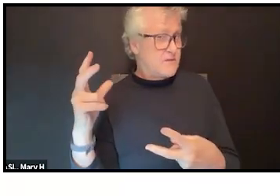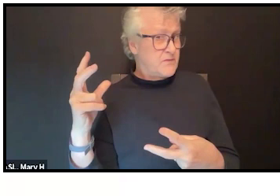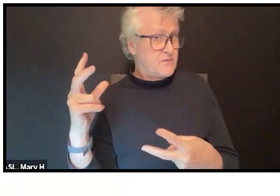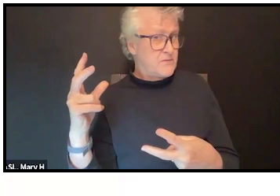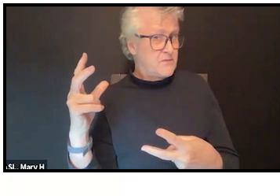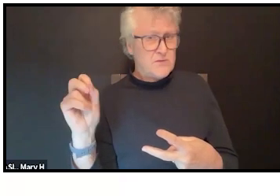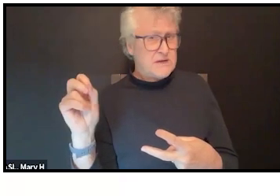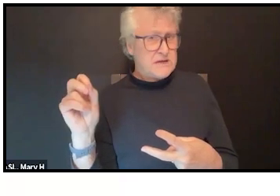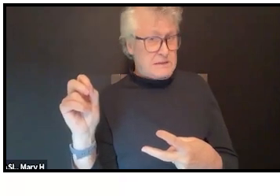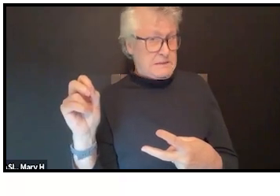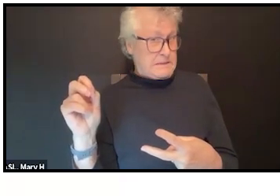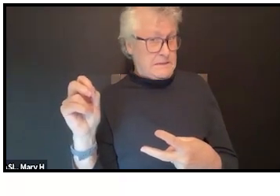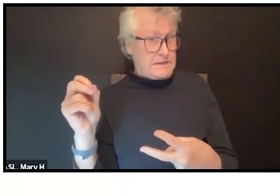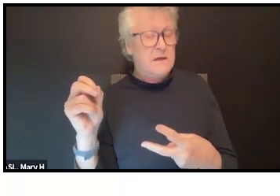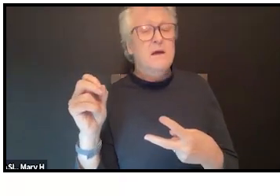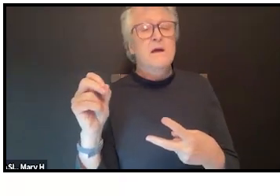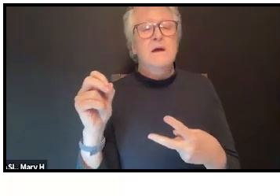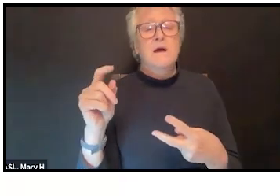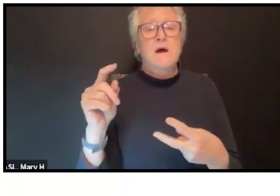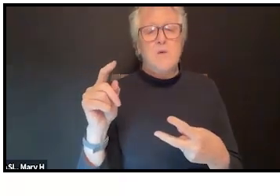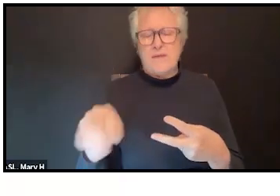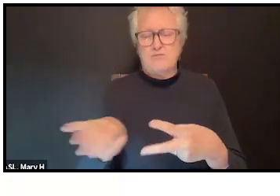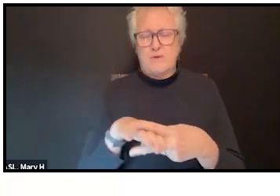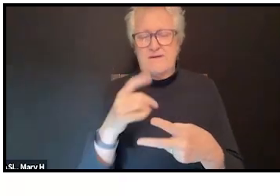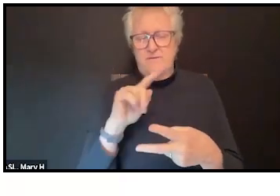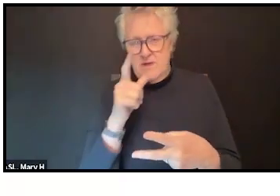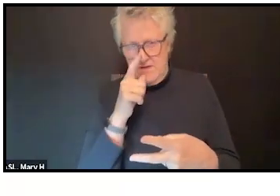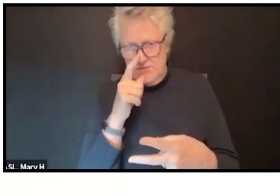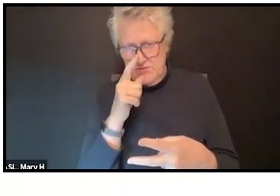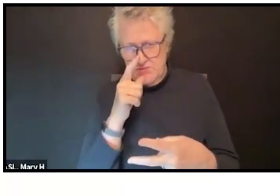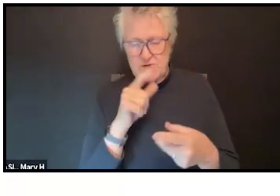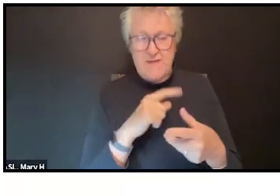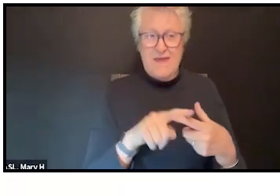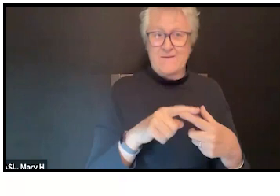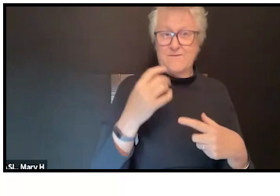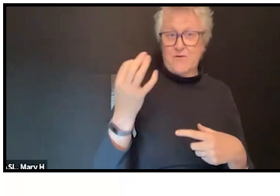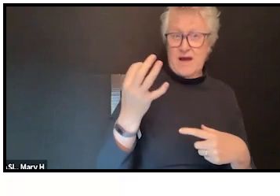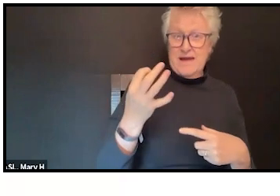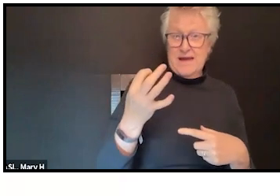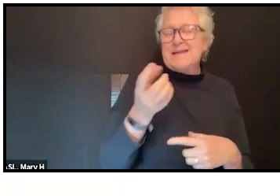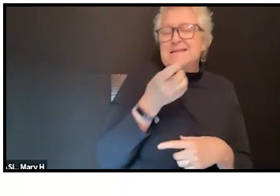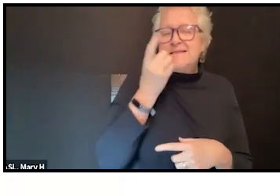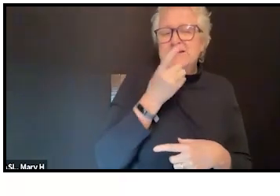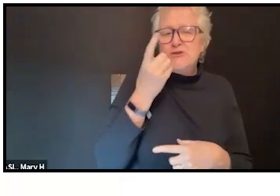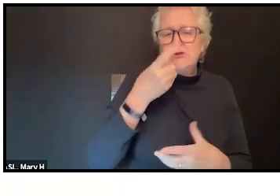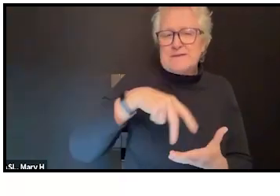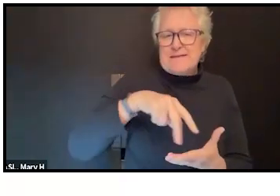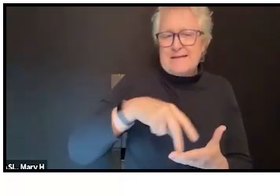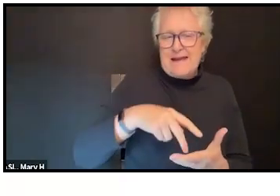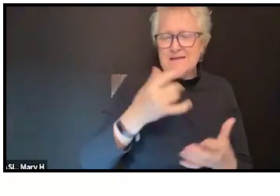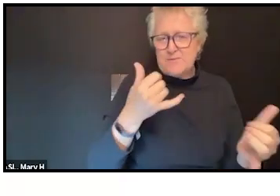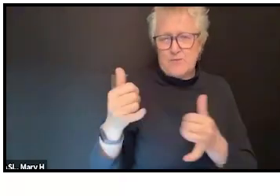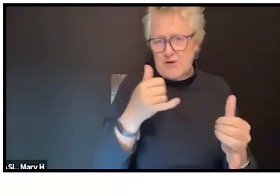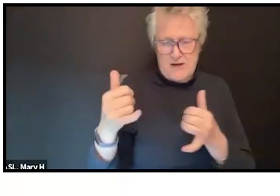And Friday, it's a dinner dance party. It's at the Providence